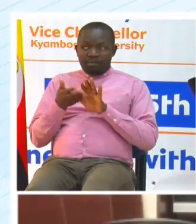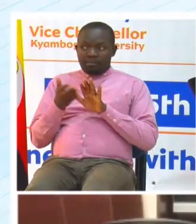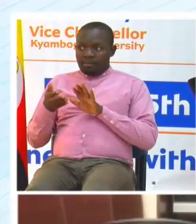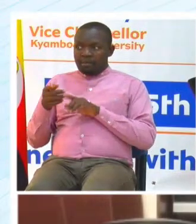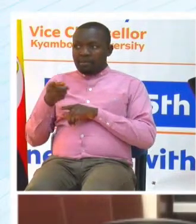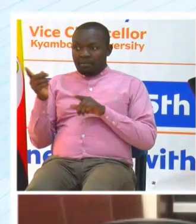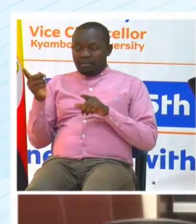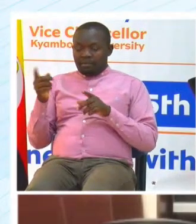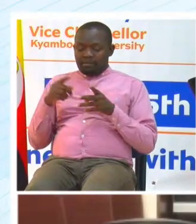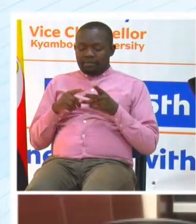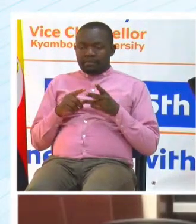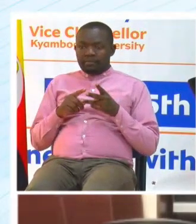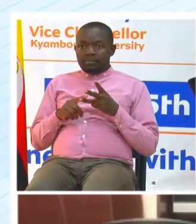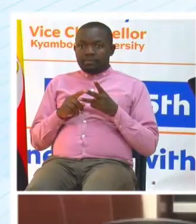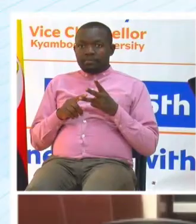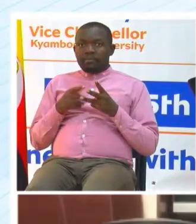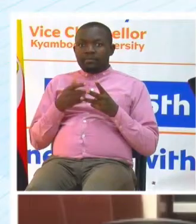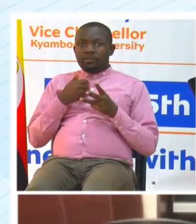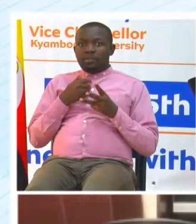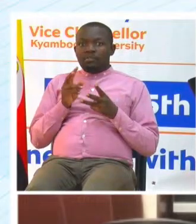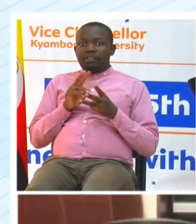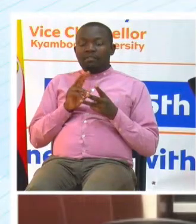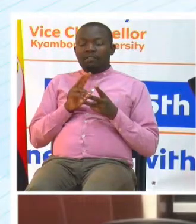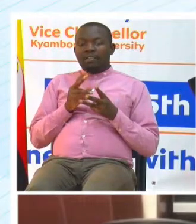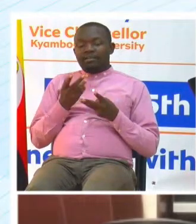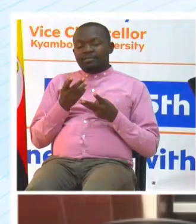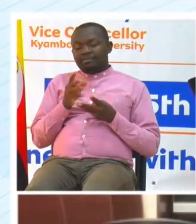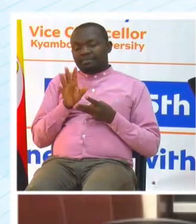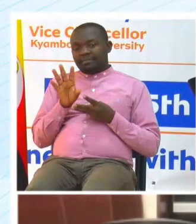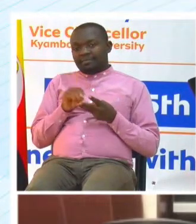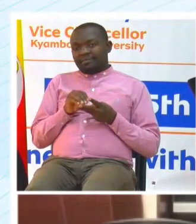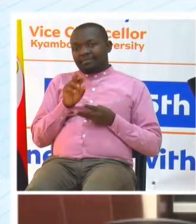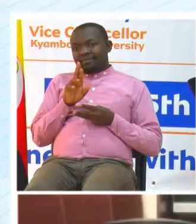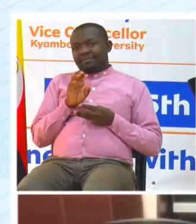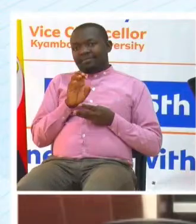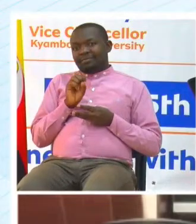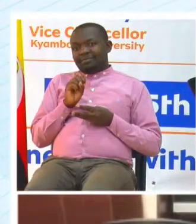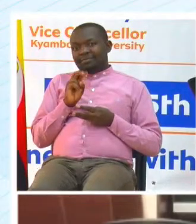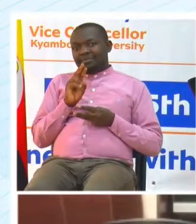And then also you need a resume. It should be 1 page.